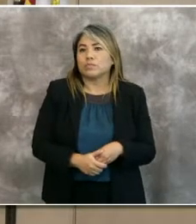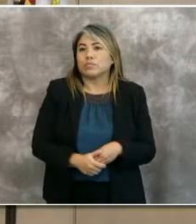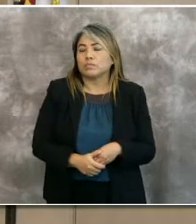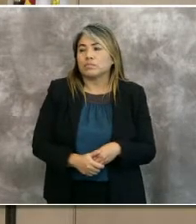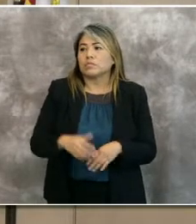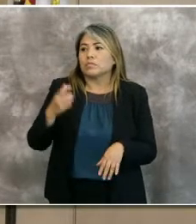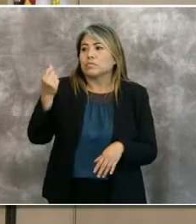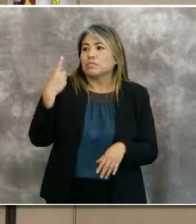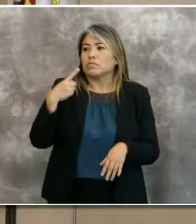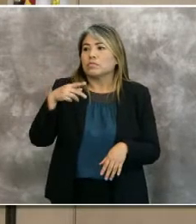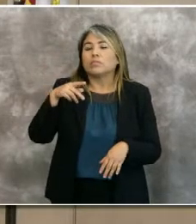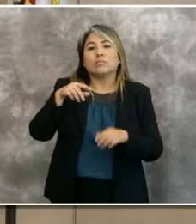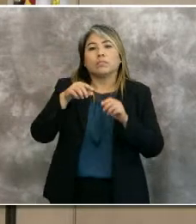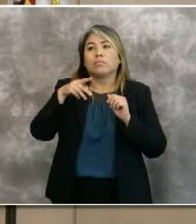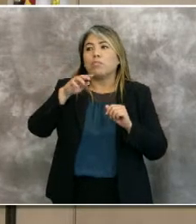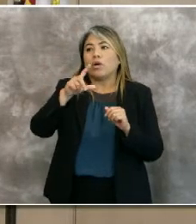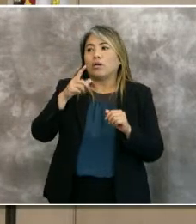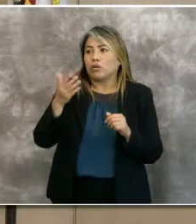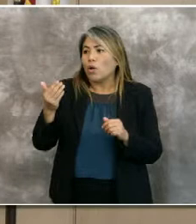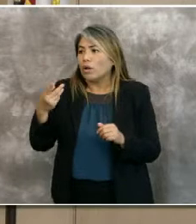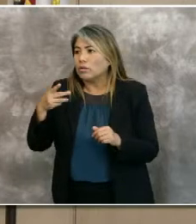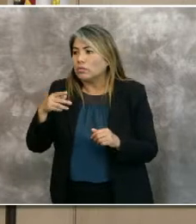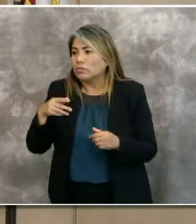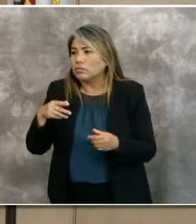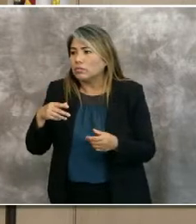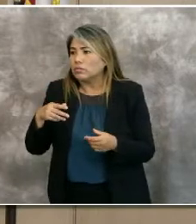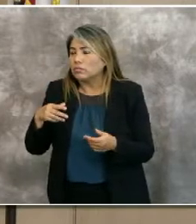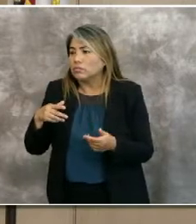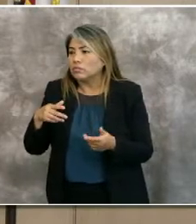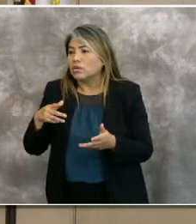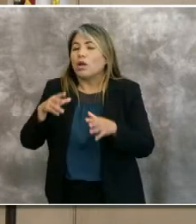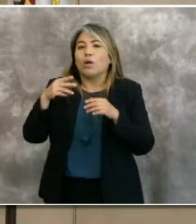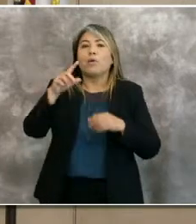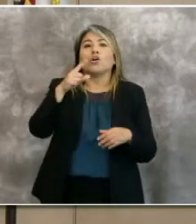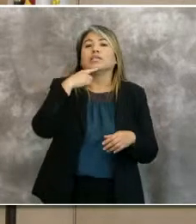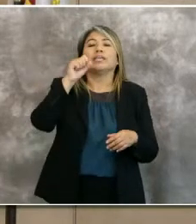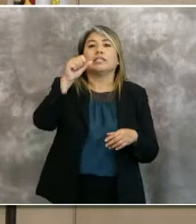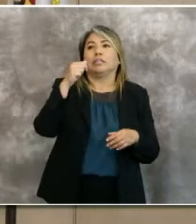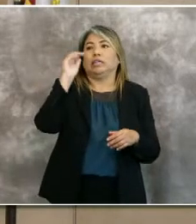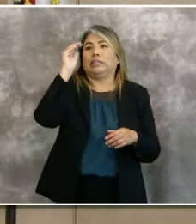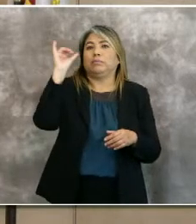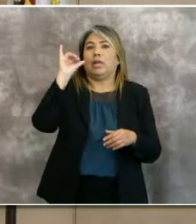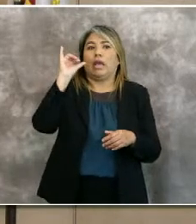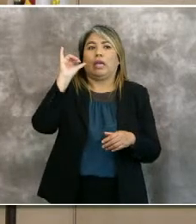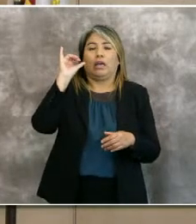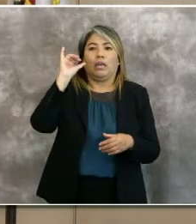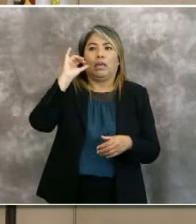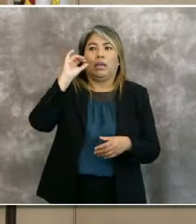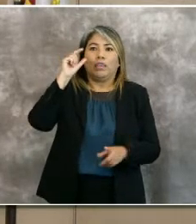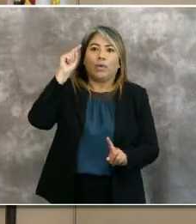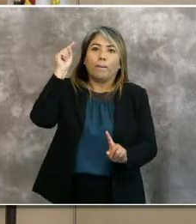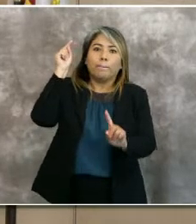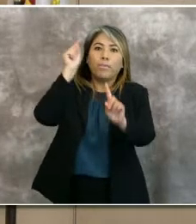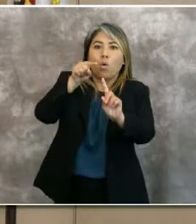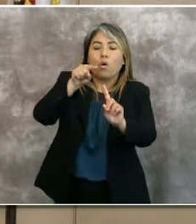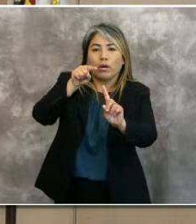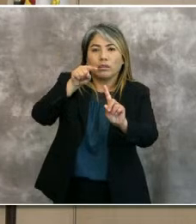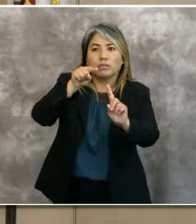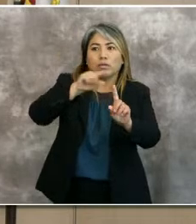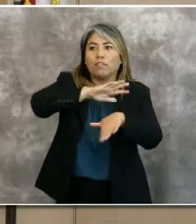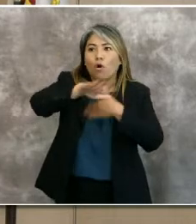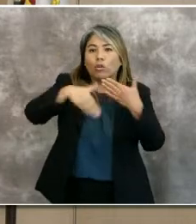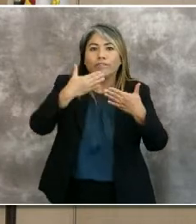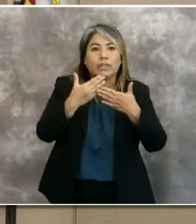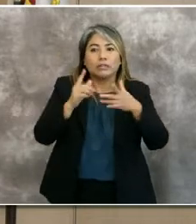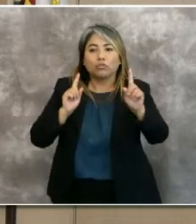And I ask because, go on. Let me interrupt you. Oh, I just, it seems like the entire point of all of these